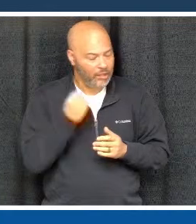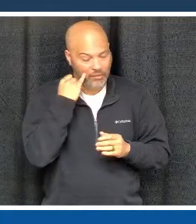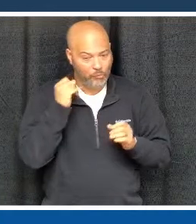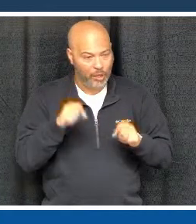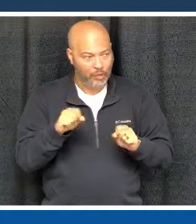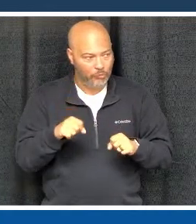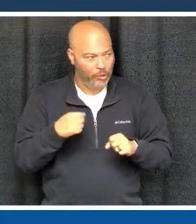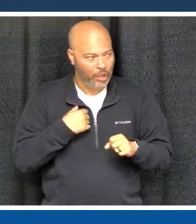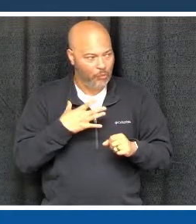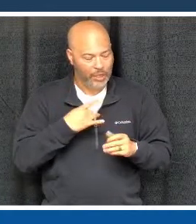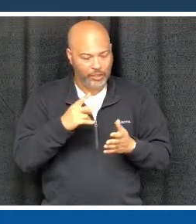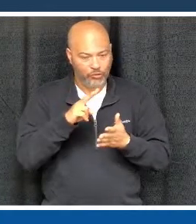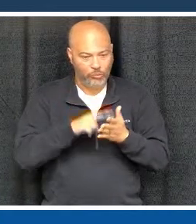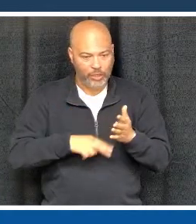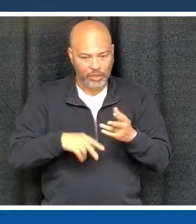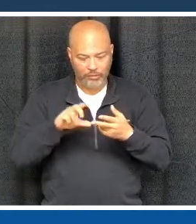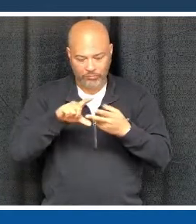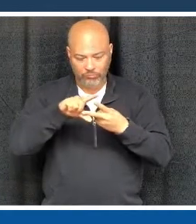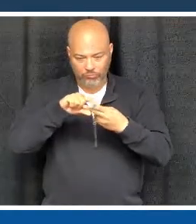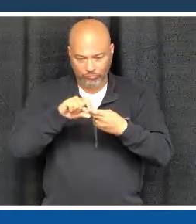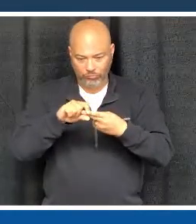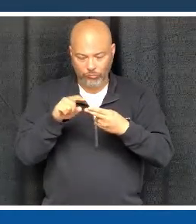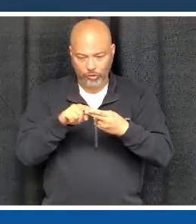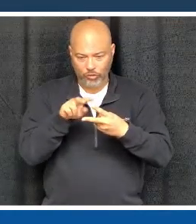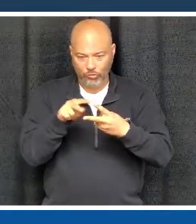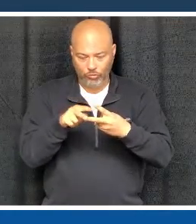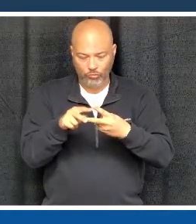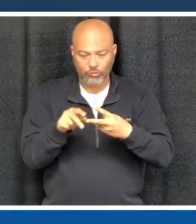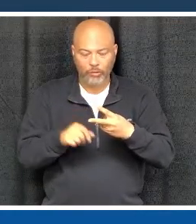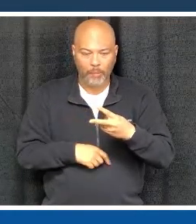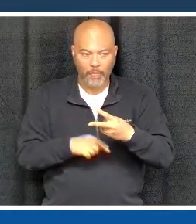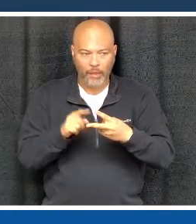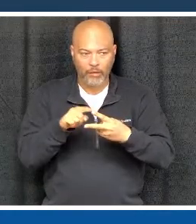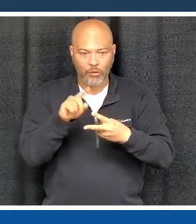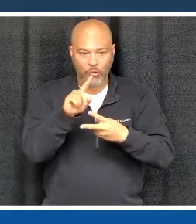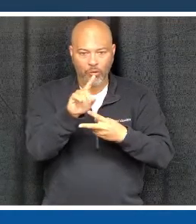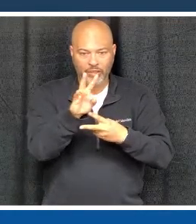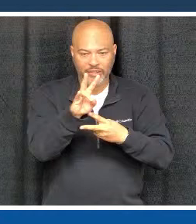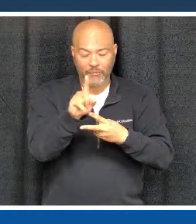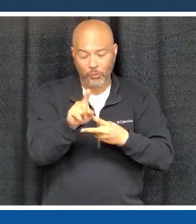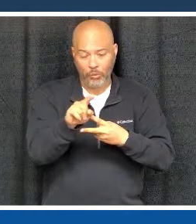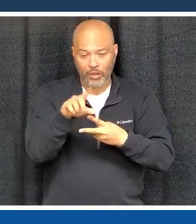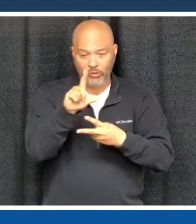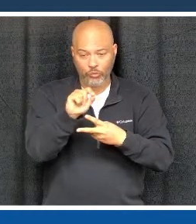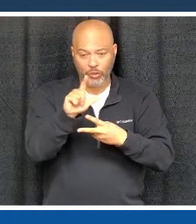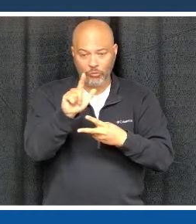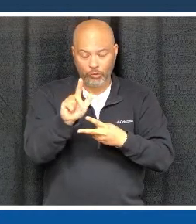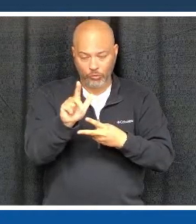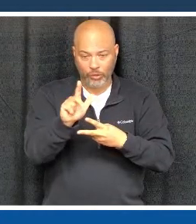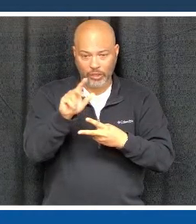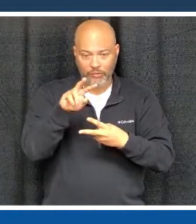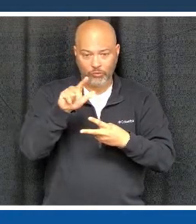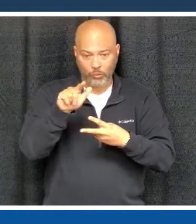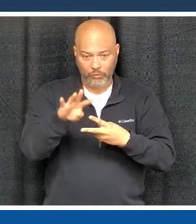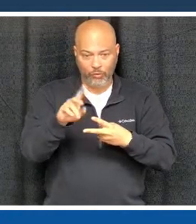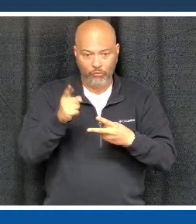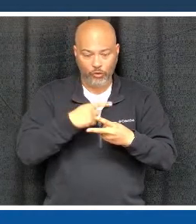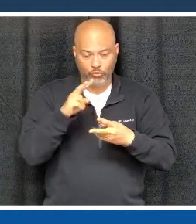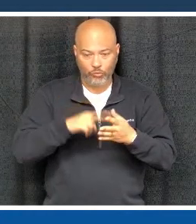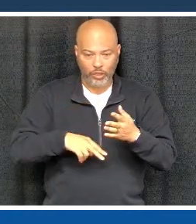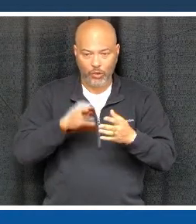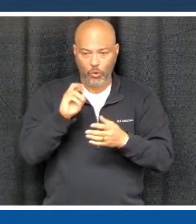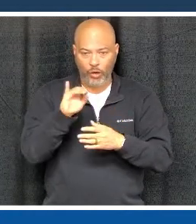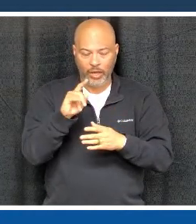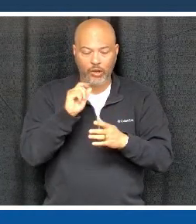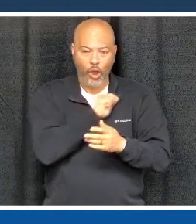like to read these next two together. Sure, go ahead. Thank you. Ordinance 71, 2023, 24, first reading, an